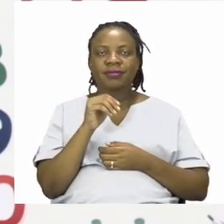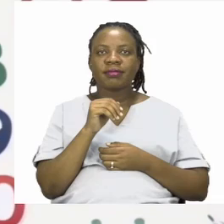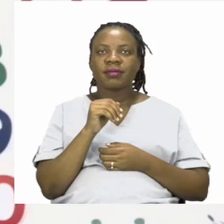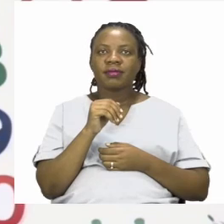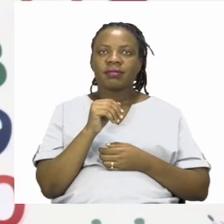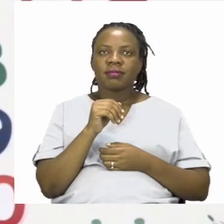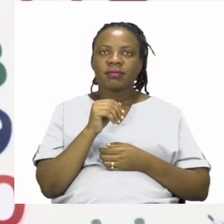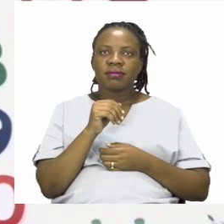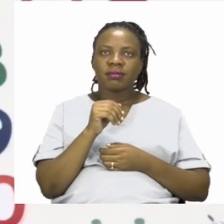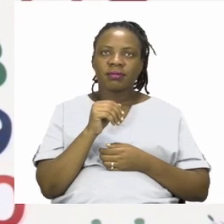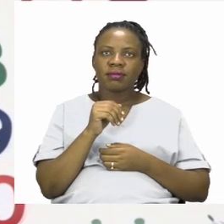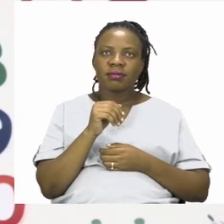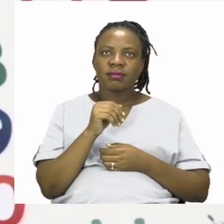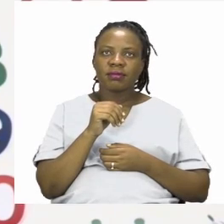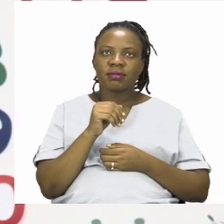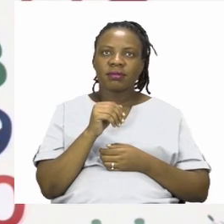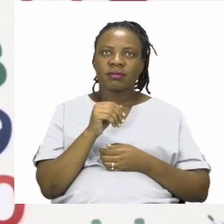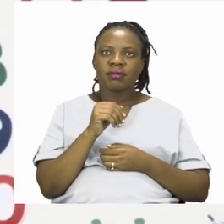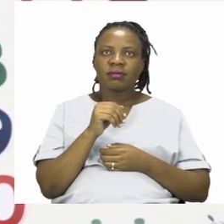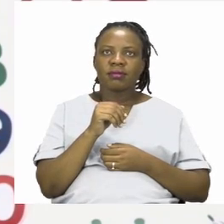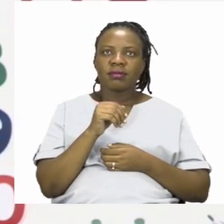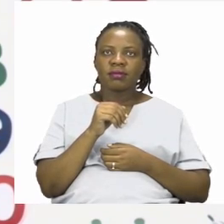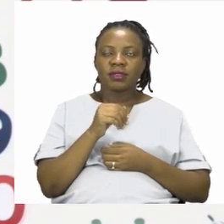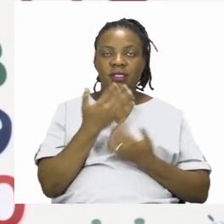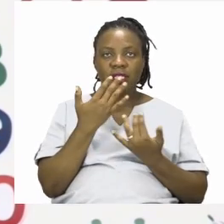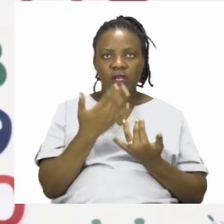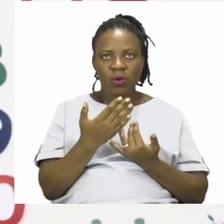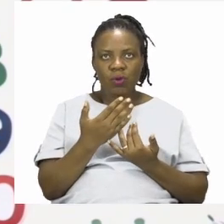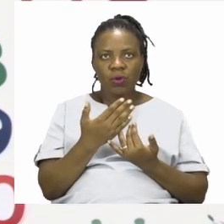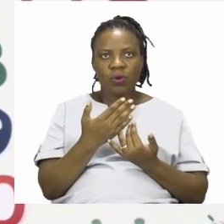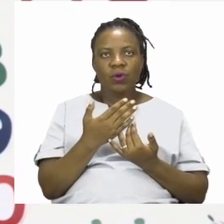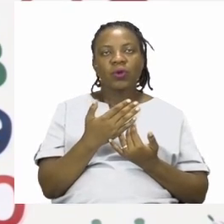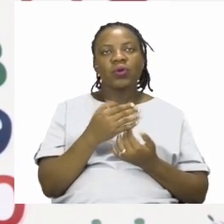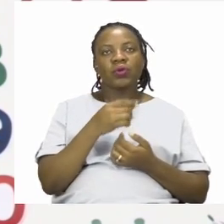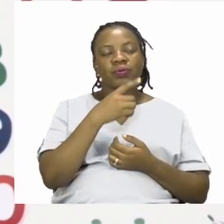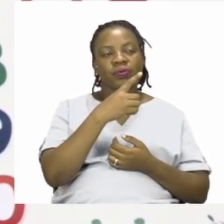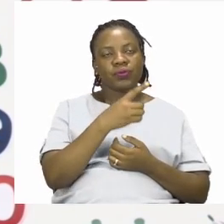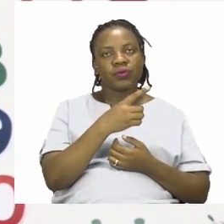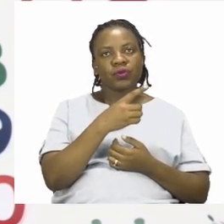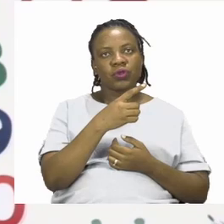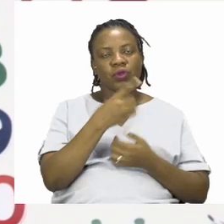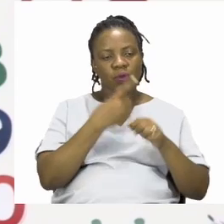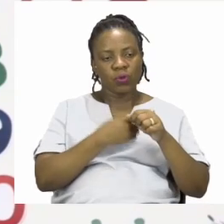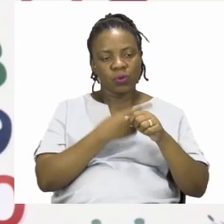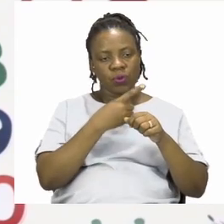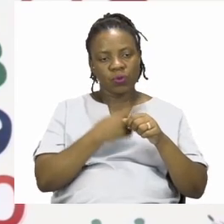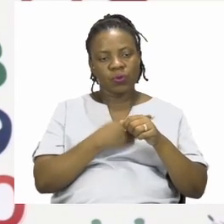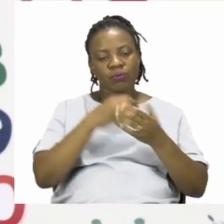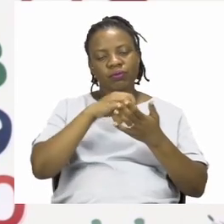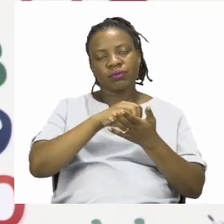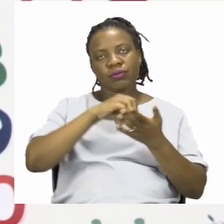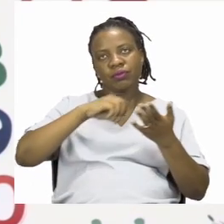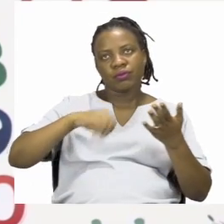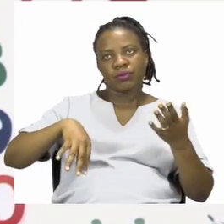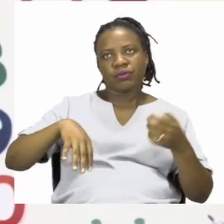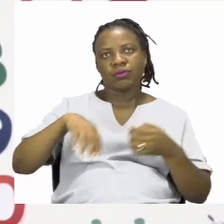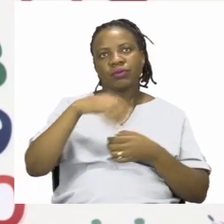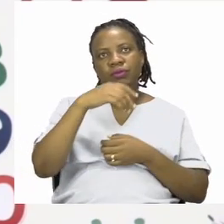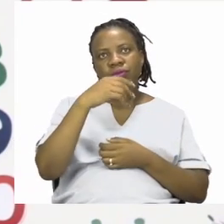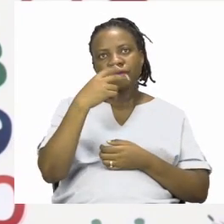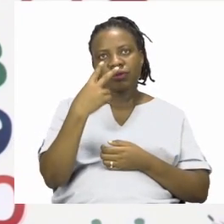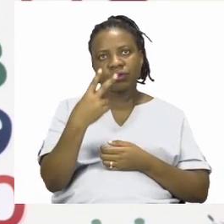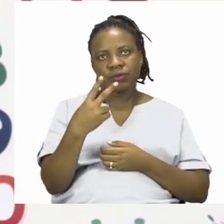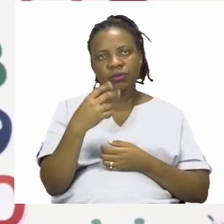have to subtract 2 every time. So we say